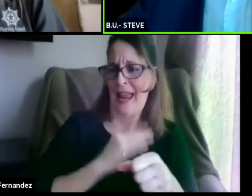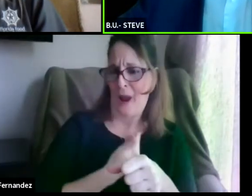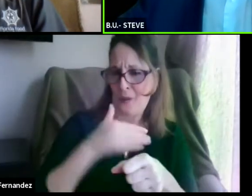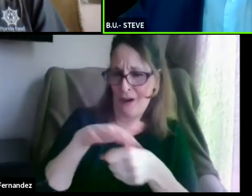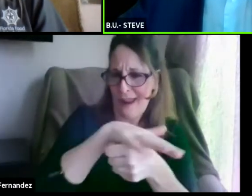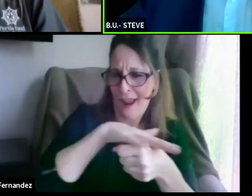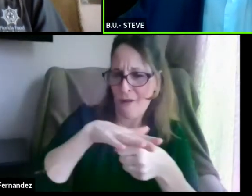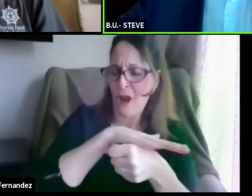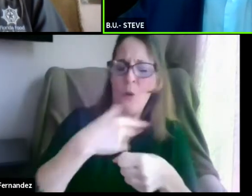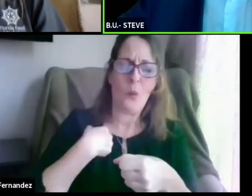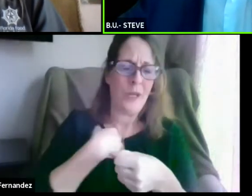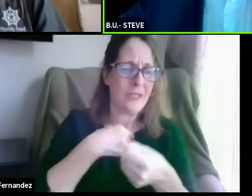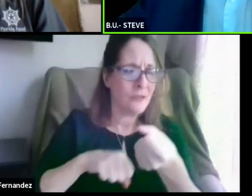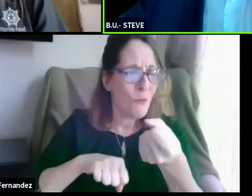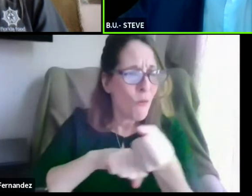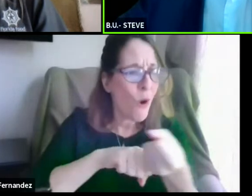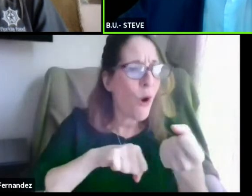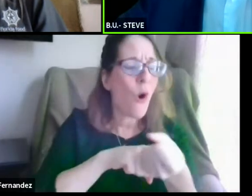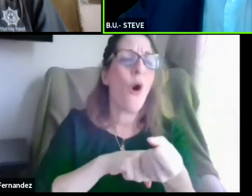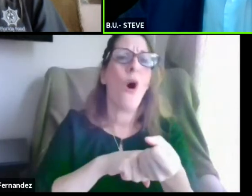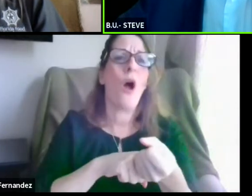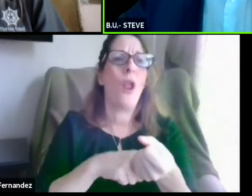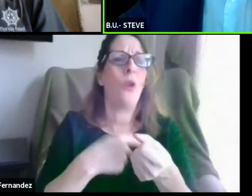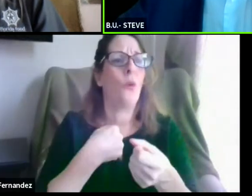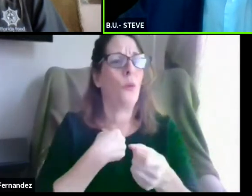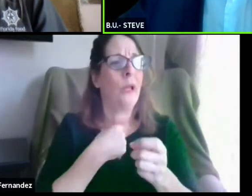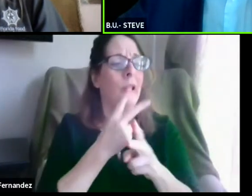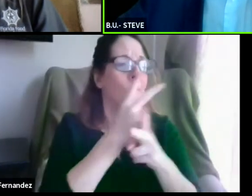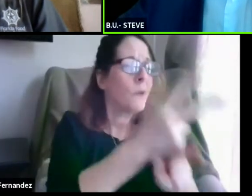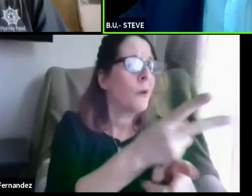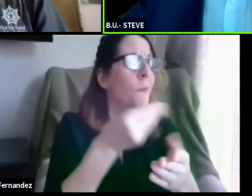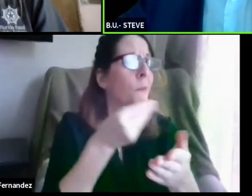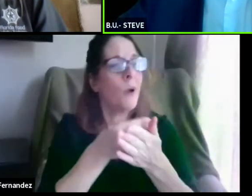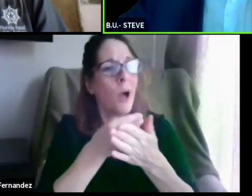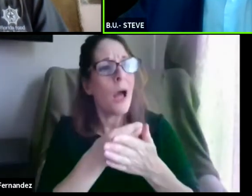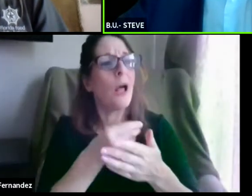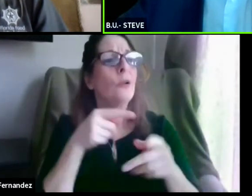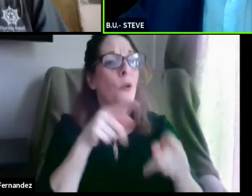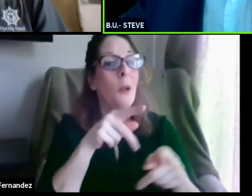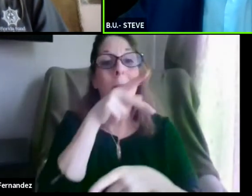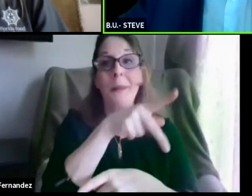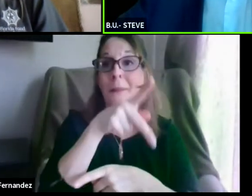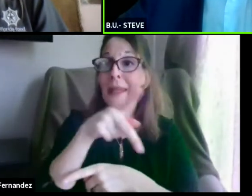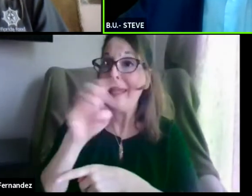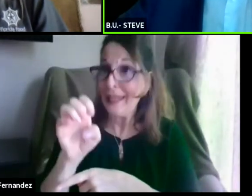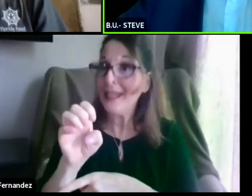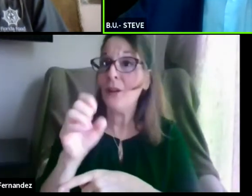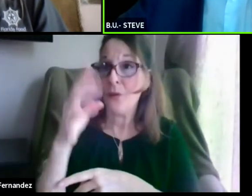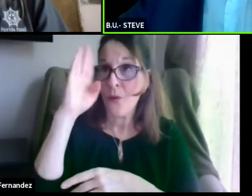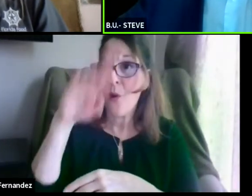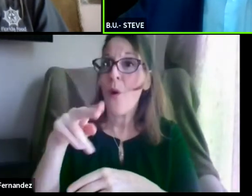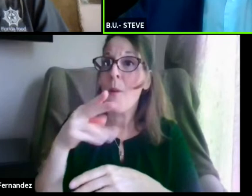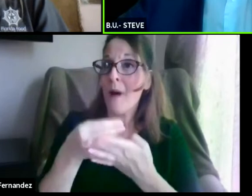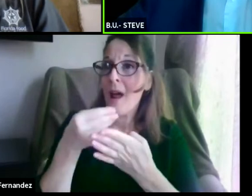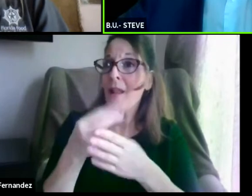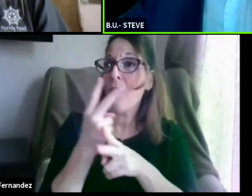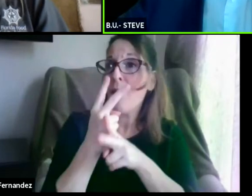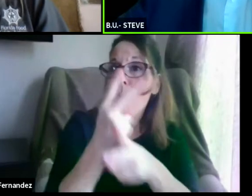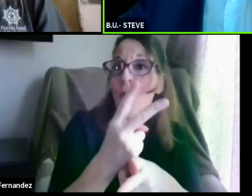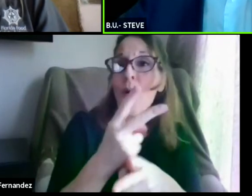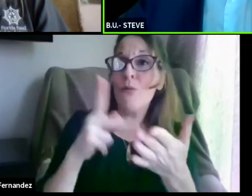supported and actively lent to them during the PPP loan program to really help